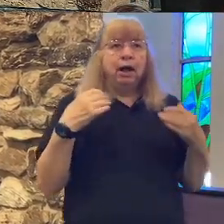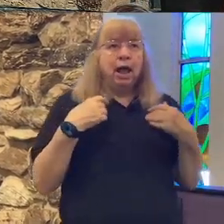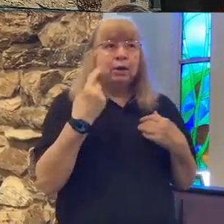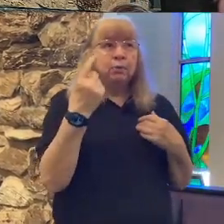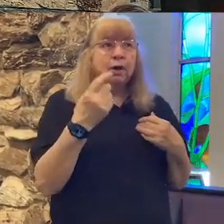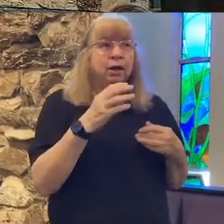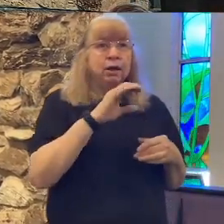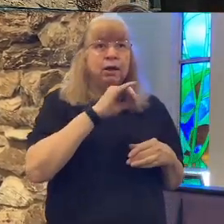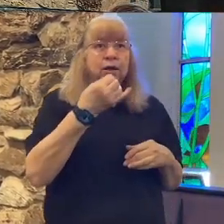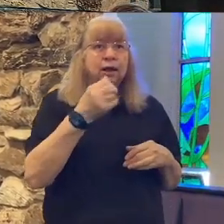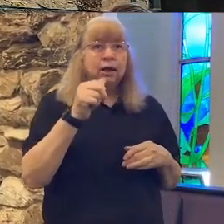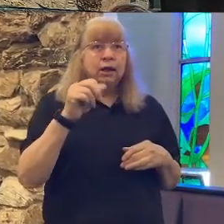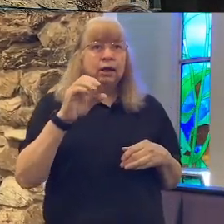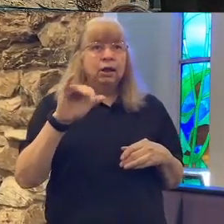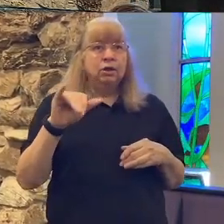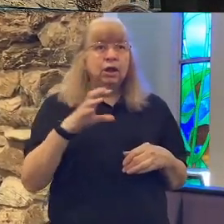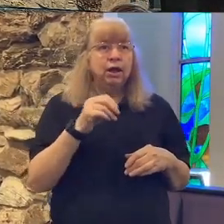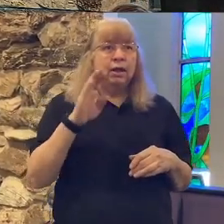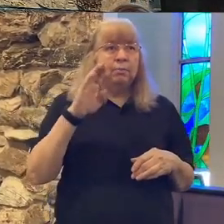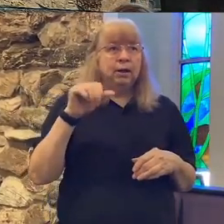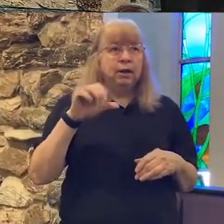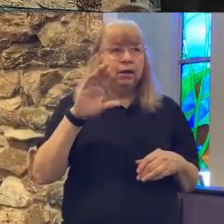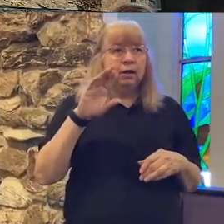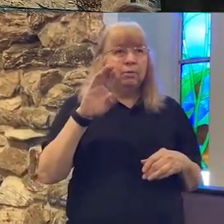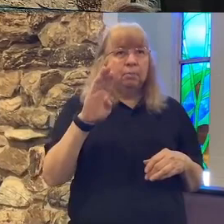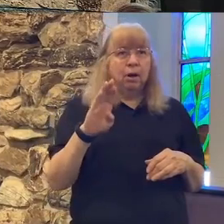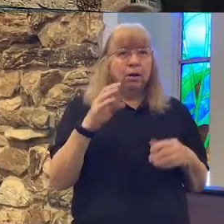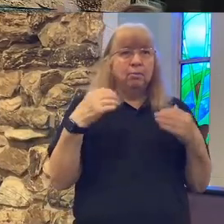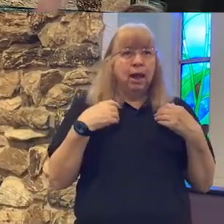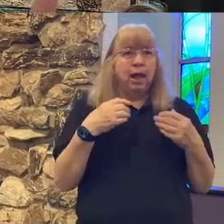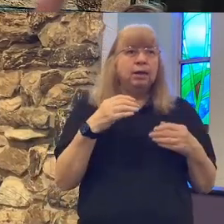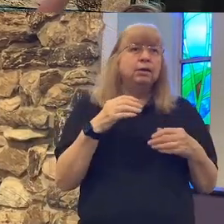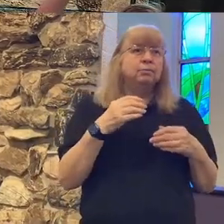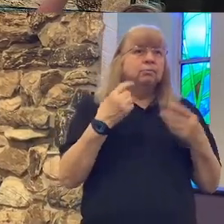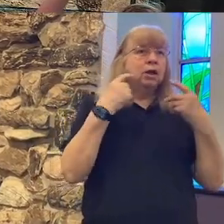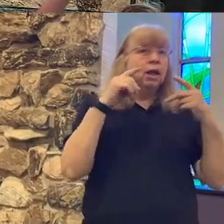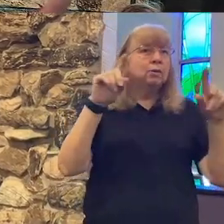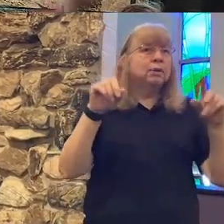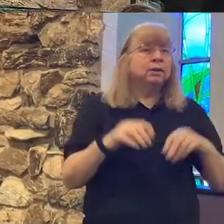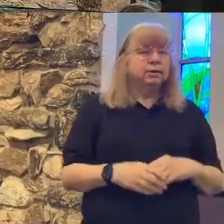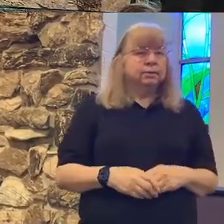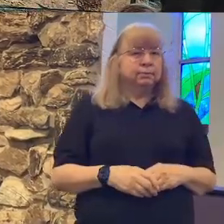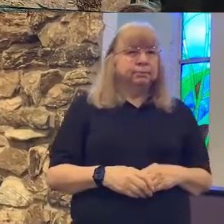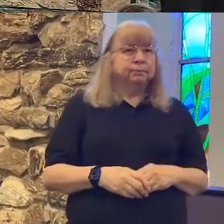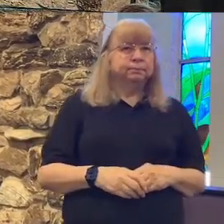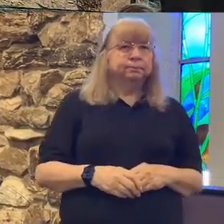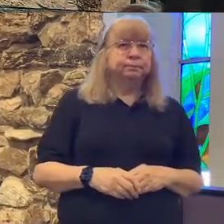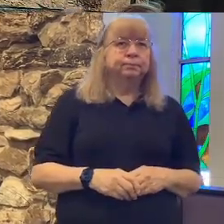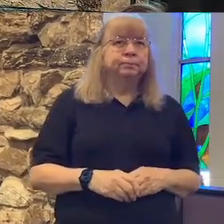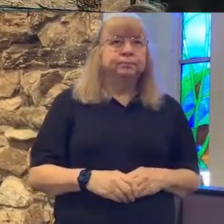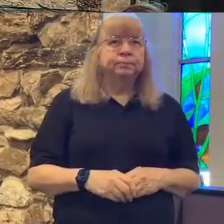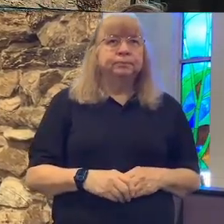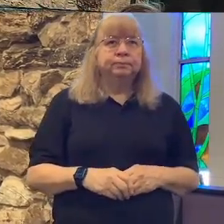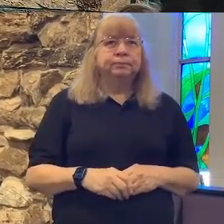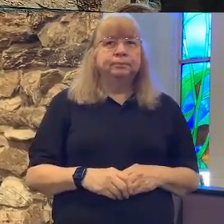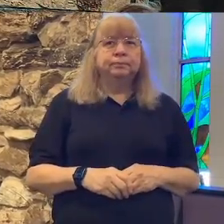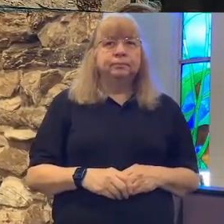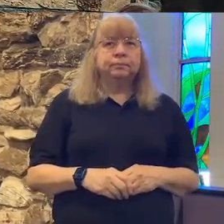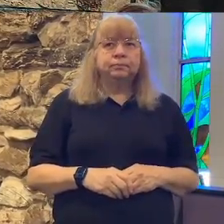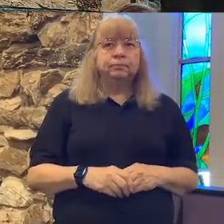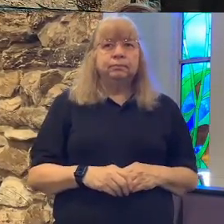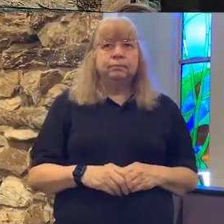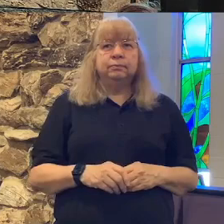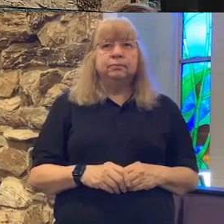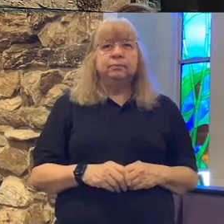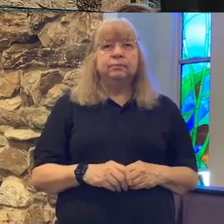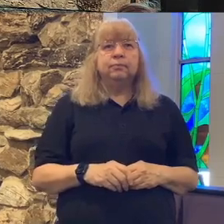one and Barb's got one. Wherever you want to go. Go to Jay. He's closest. And Caroline. Go ahead,